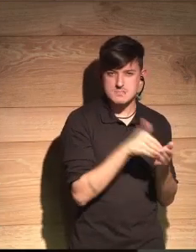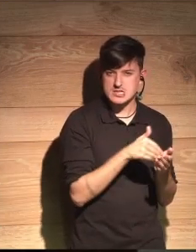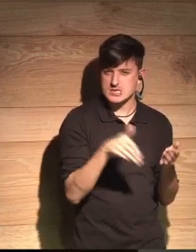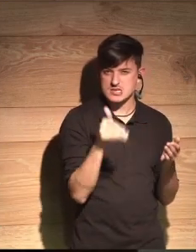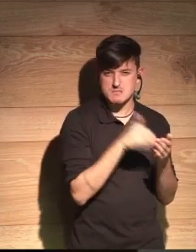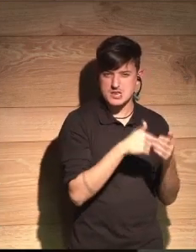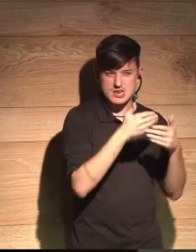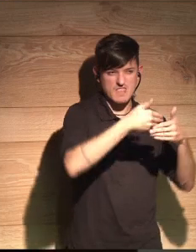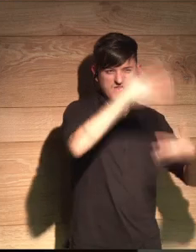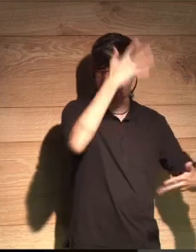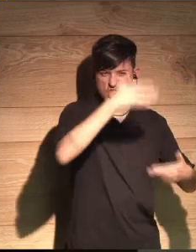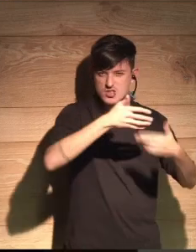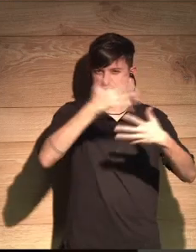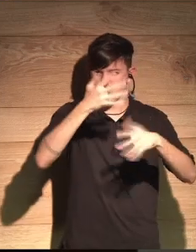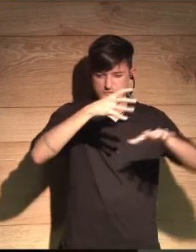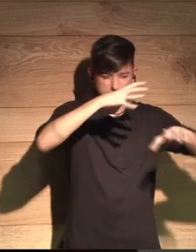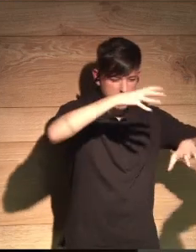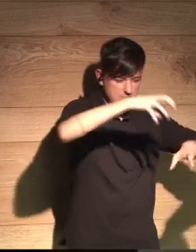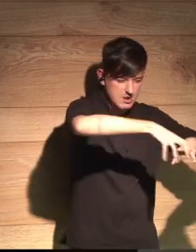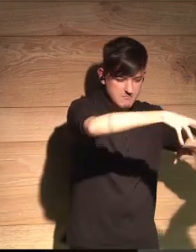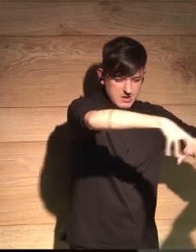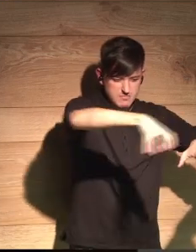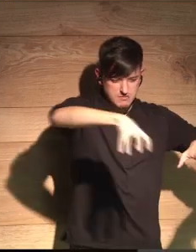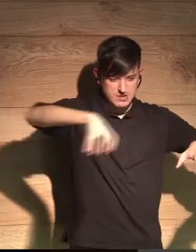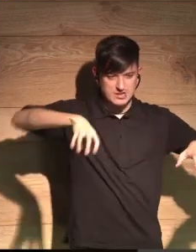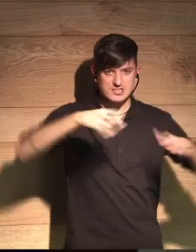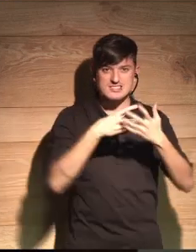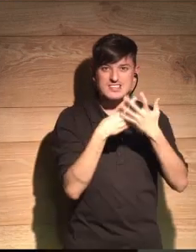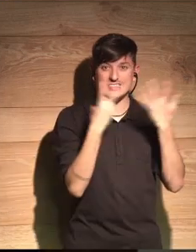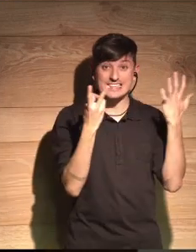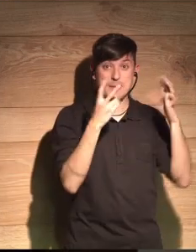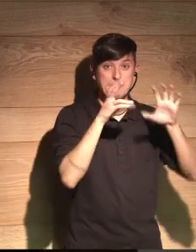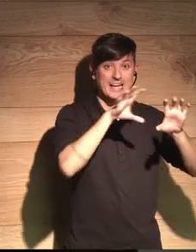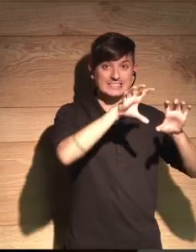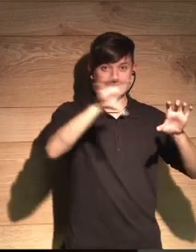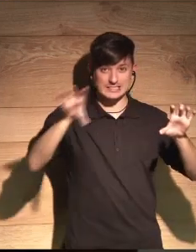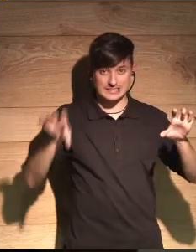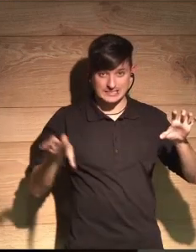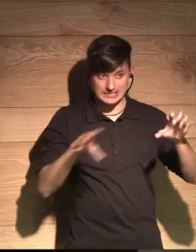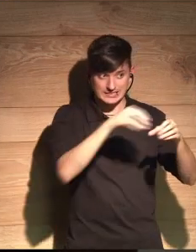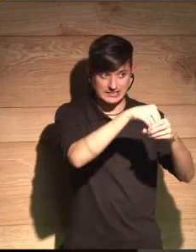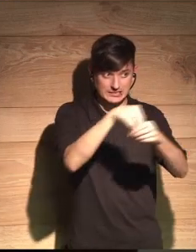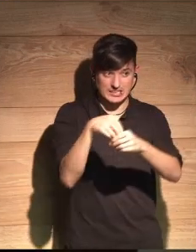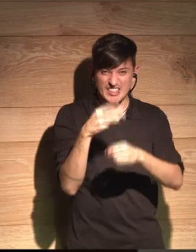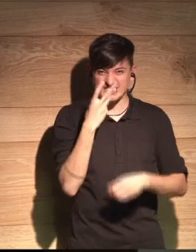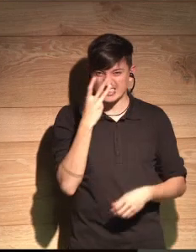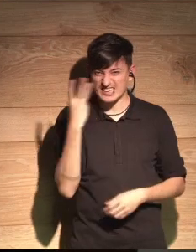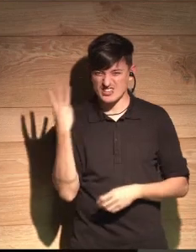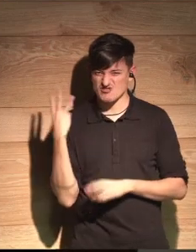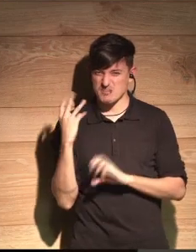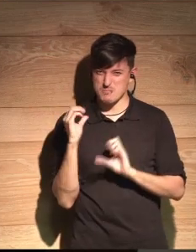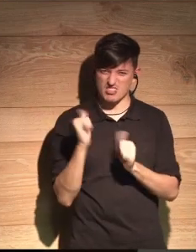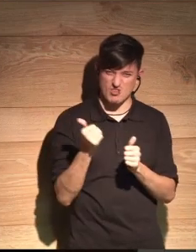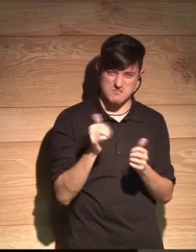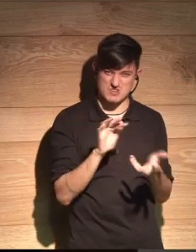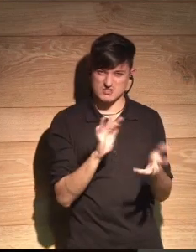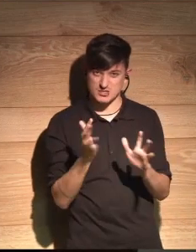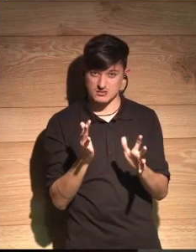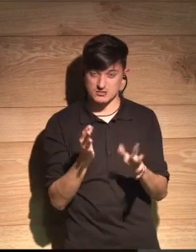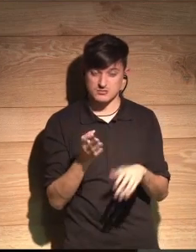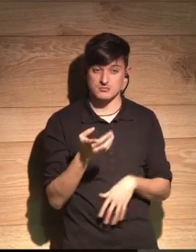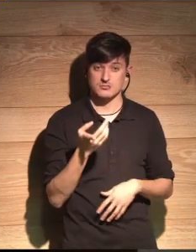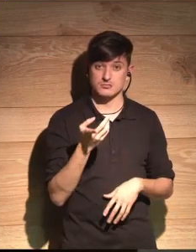and thousands and thousands of big buildings in 17 different countries, as I said. This is a story that started like